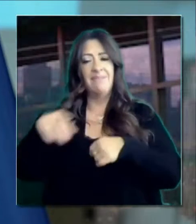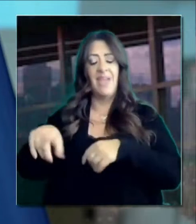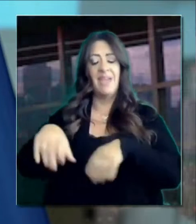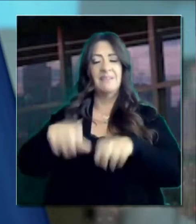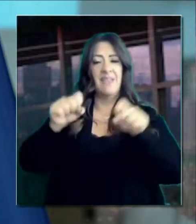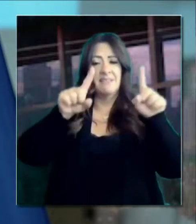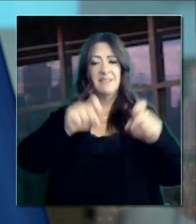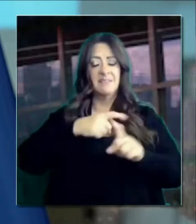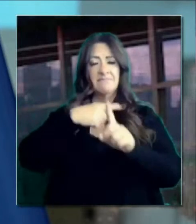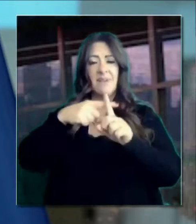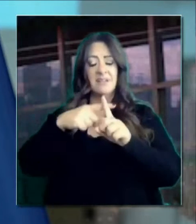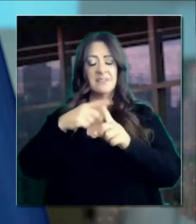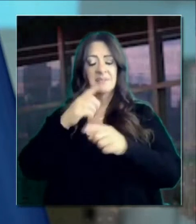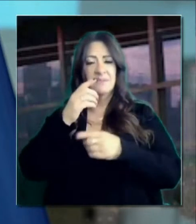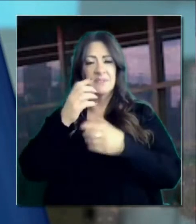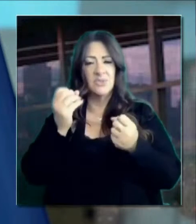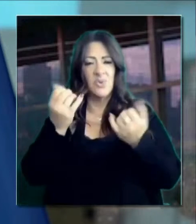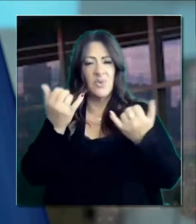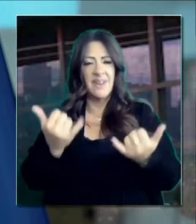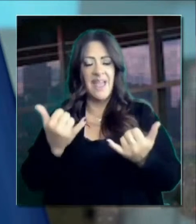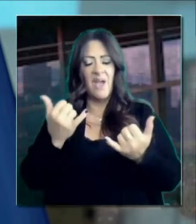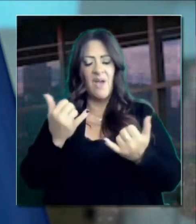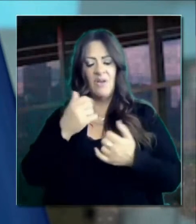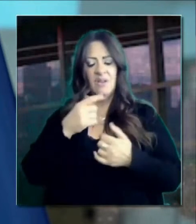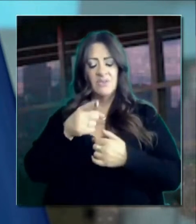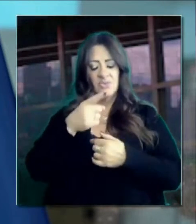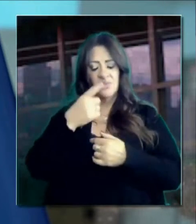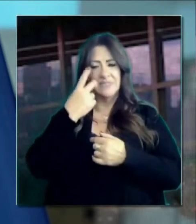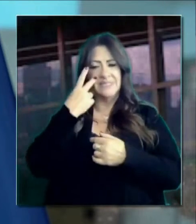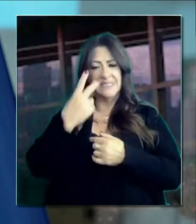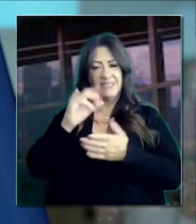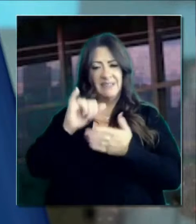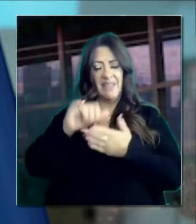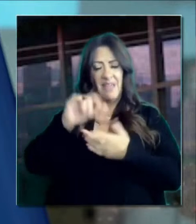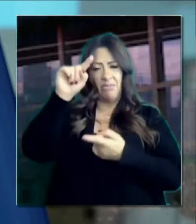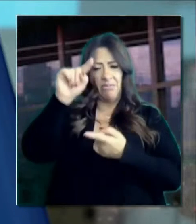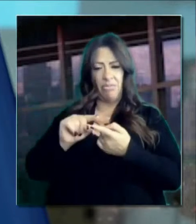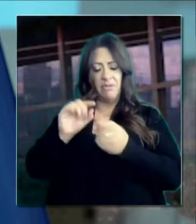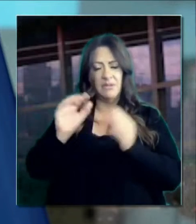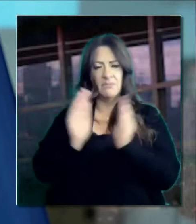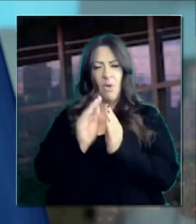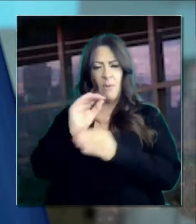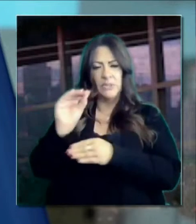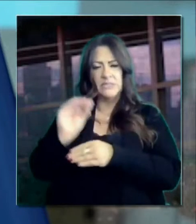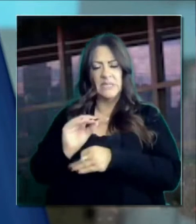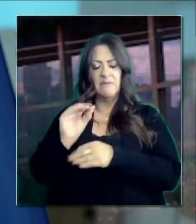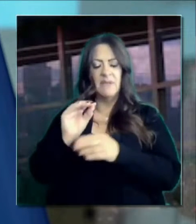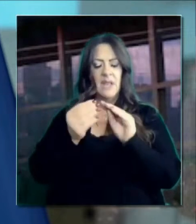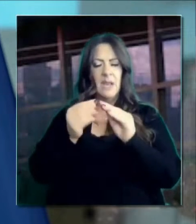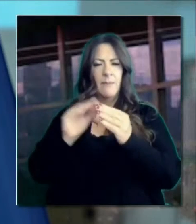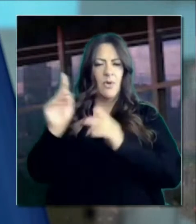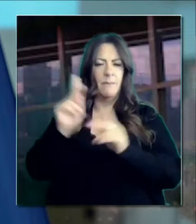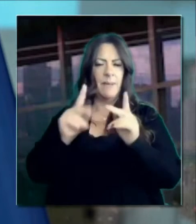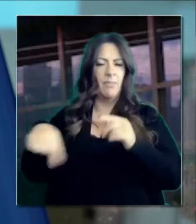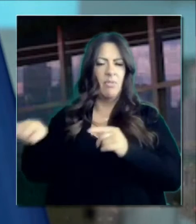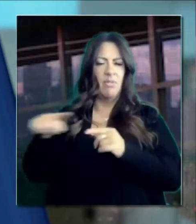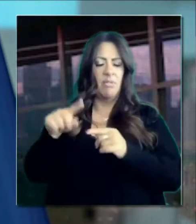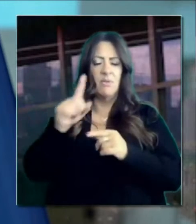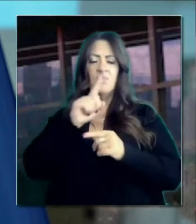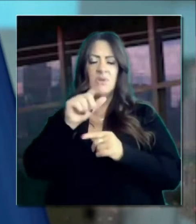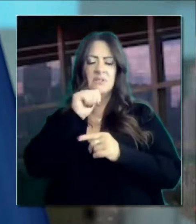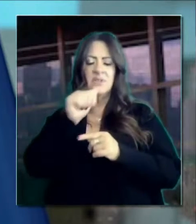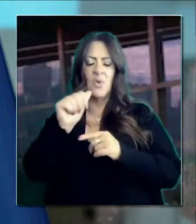wondering, my first question is, given the low numbers, are you considering any changes to the program? My second question is about getting vaccines to farm